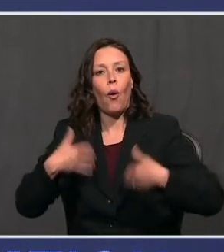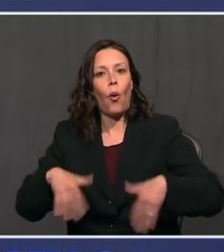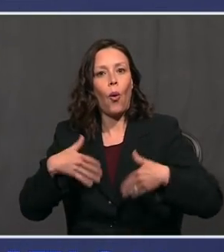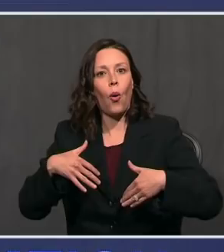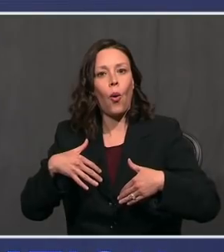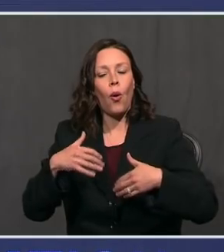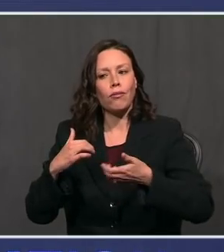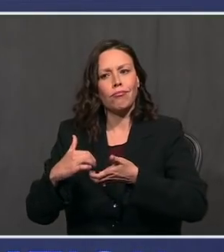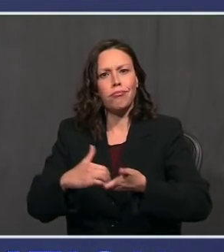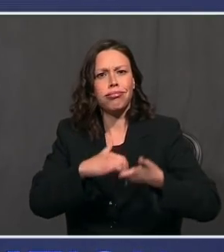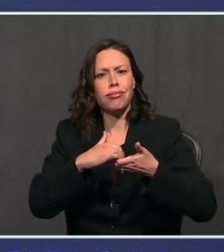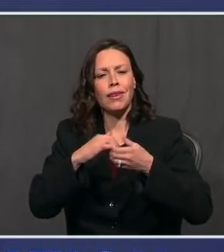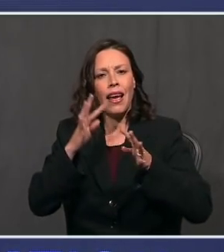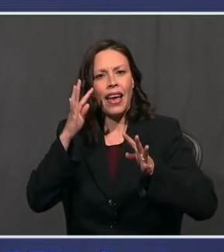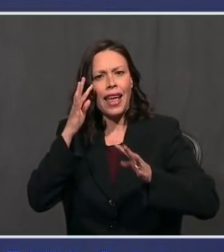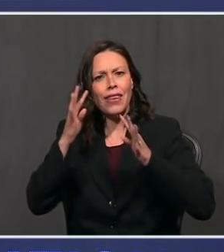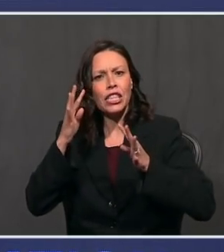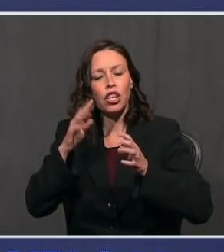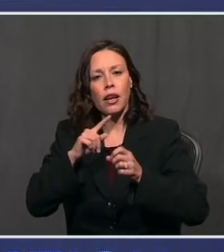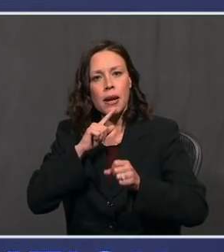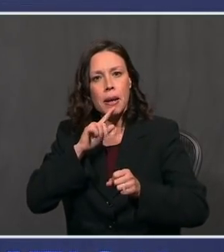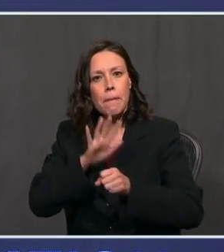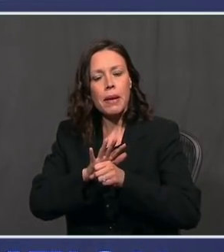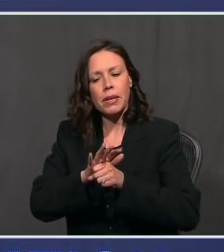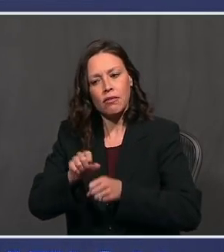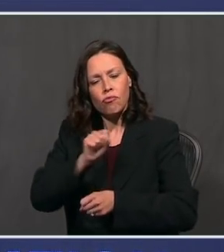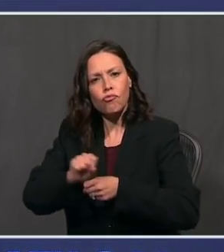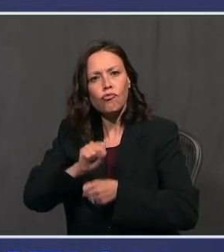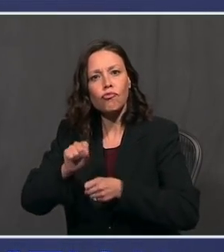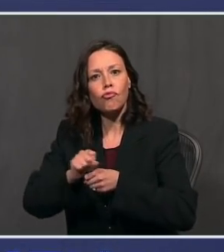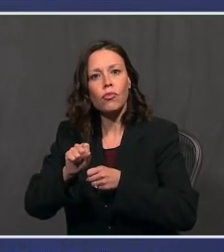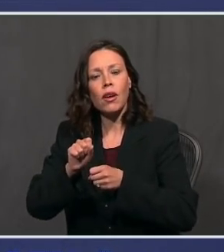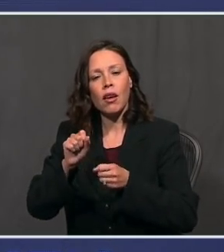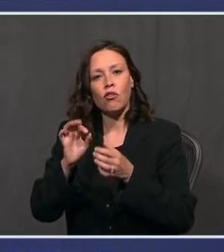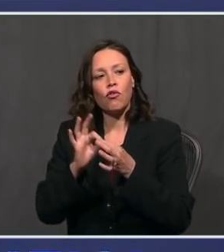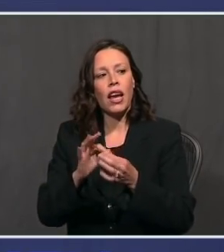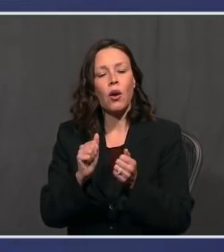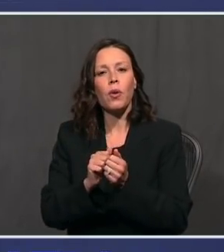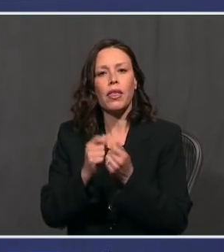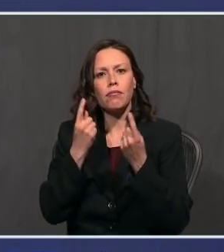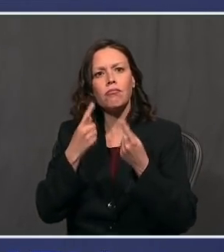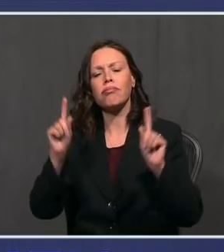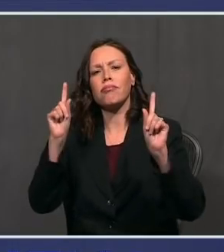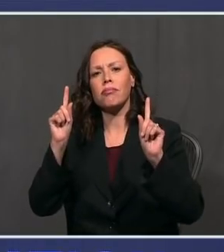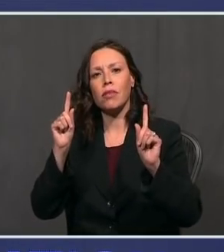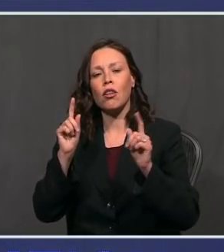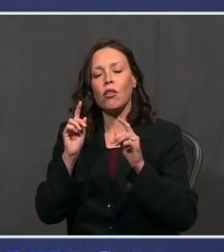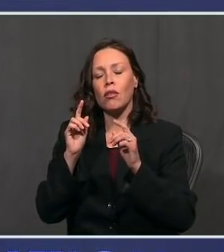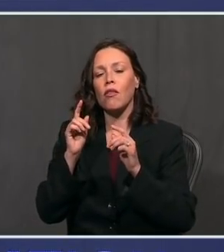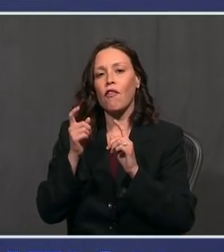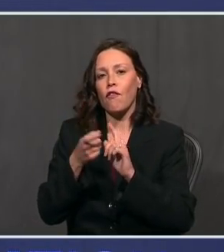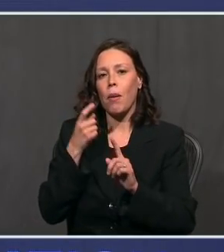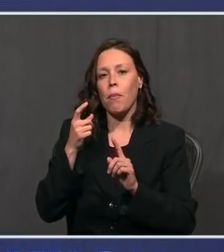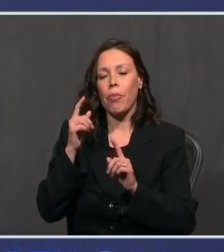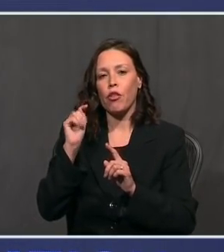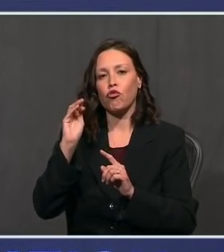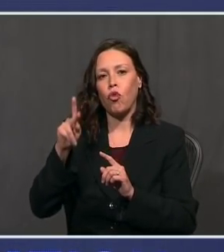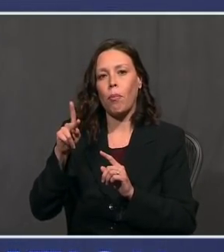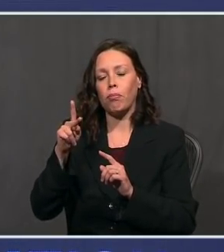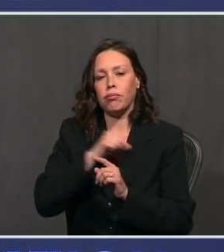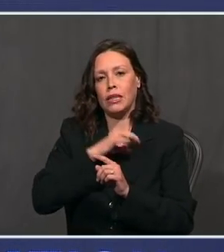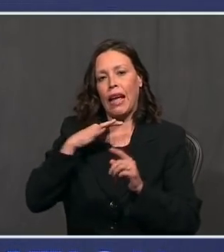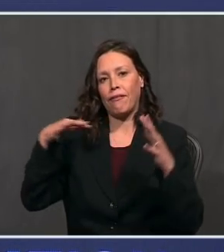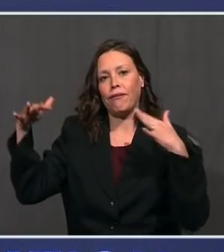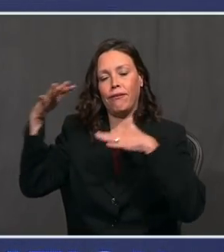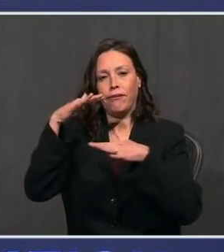private sector innovation, all the commitment, and the American spirit those working with the Trump administration have demonstrated every step